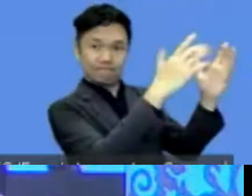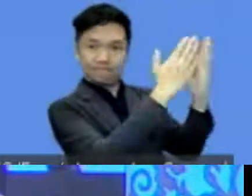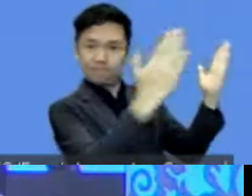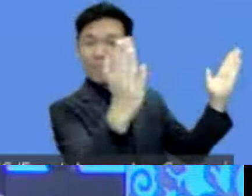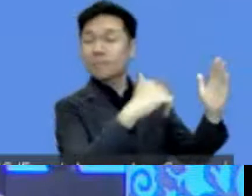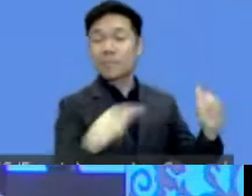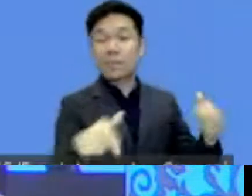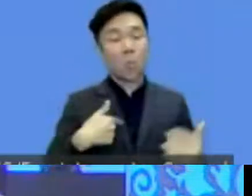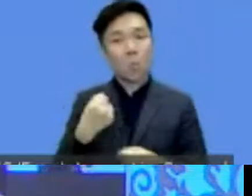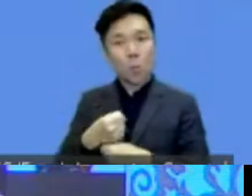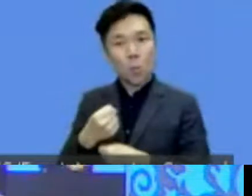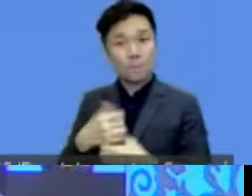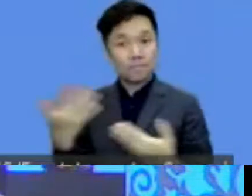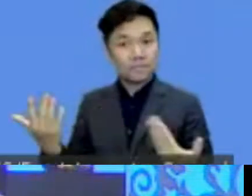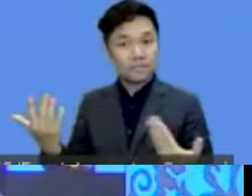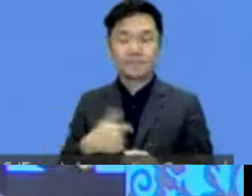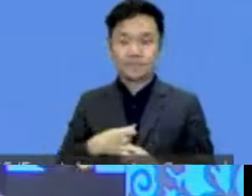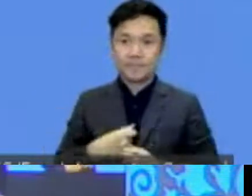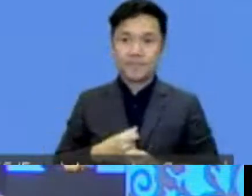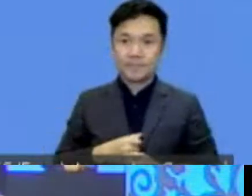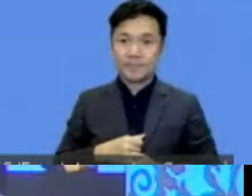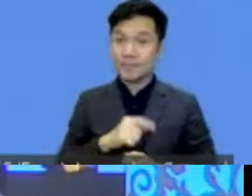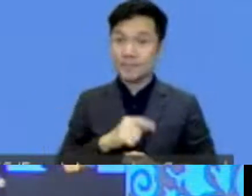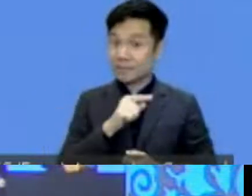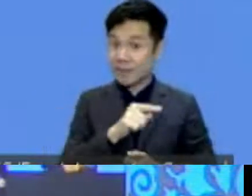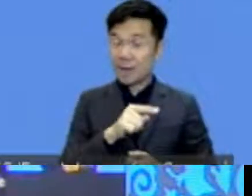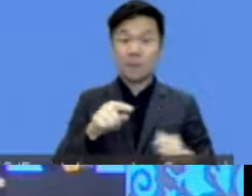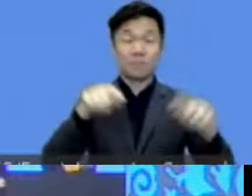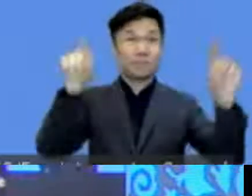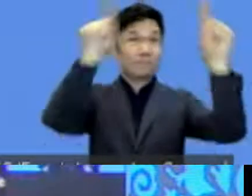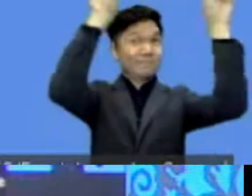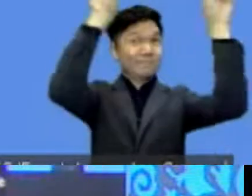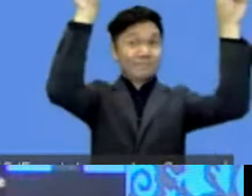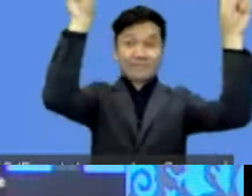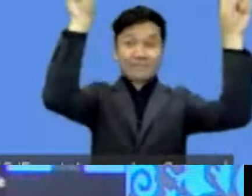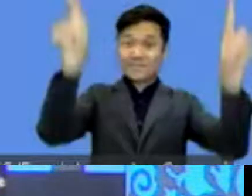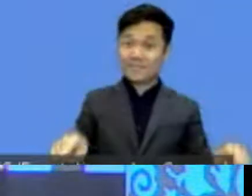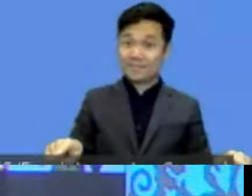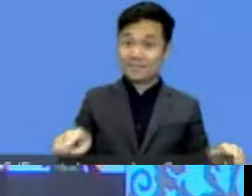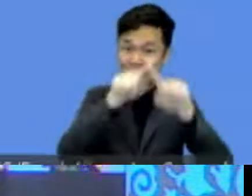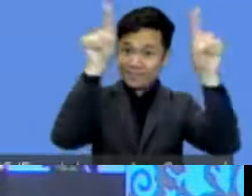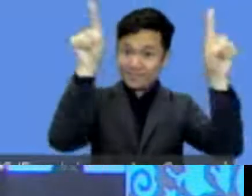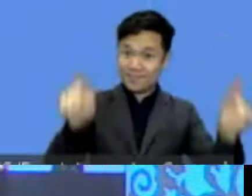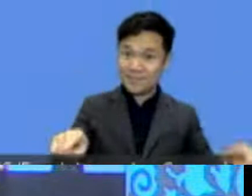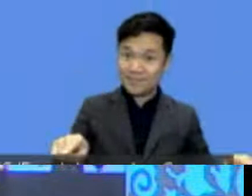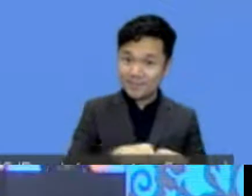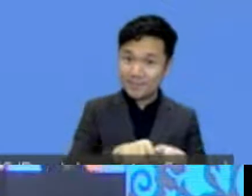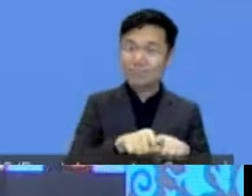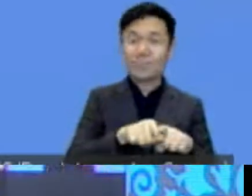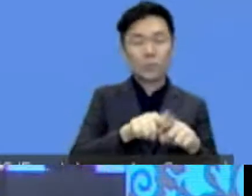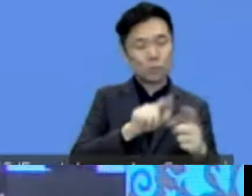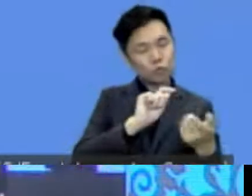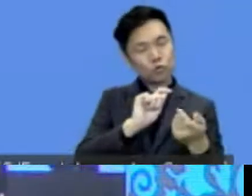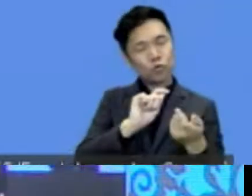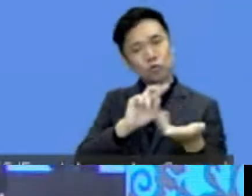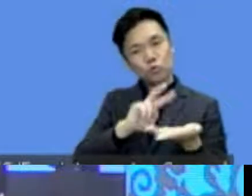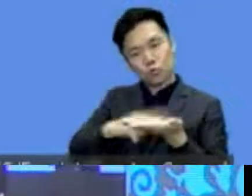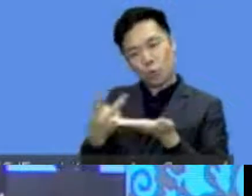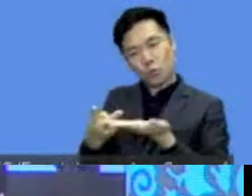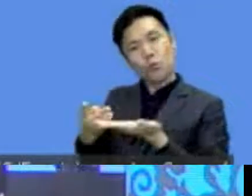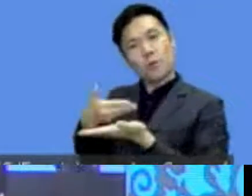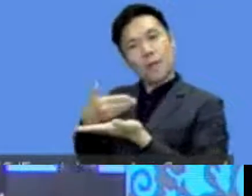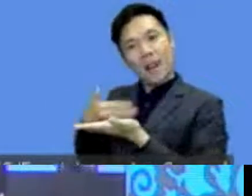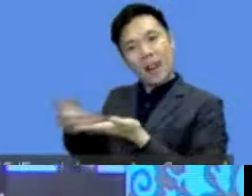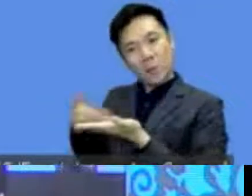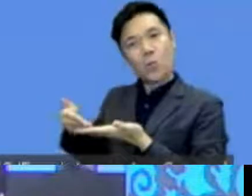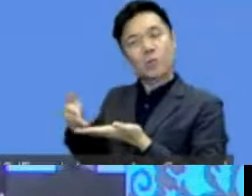them is we've translated some of their posters into our local language, and